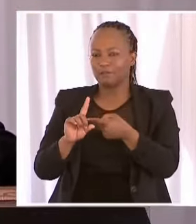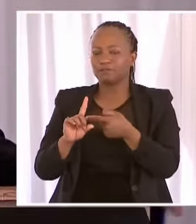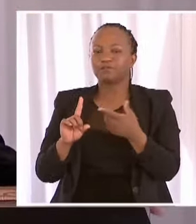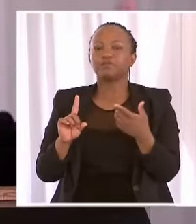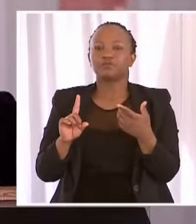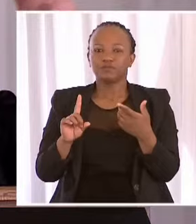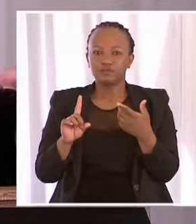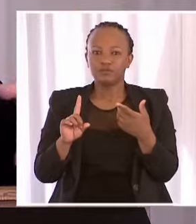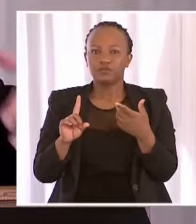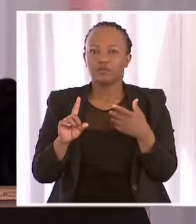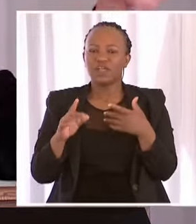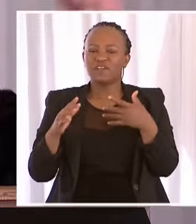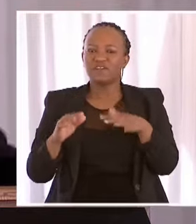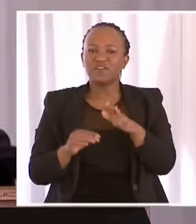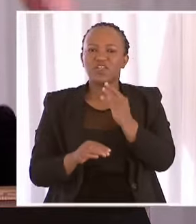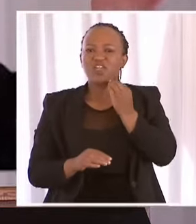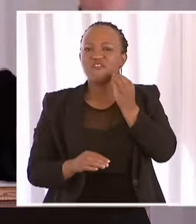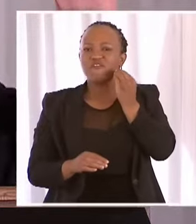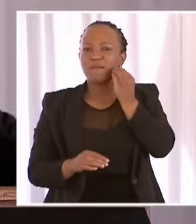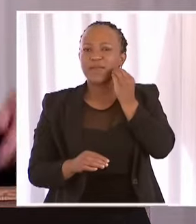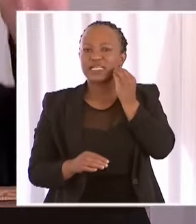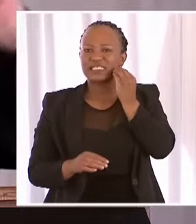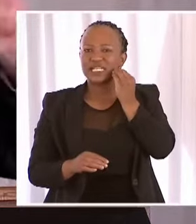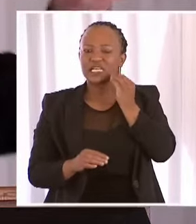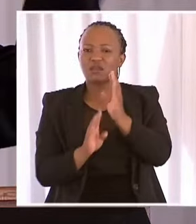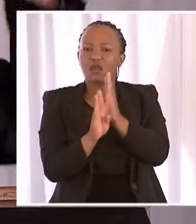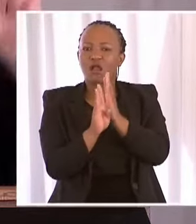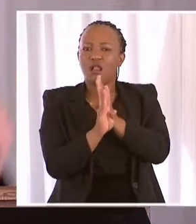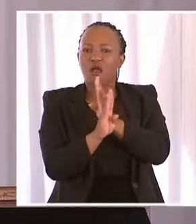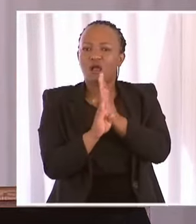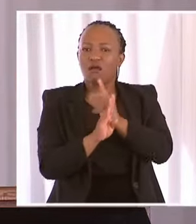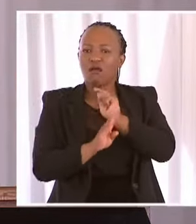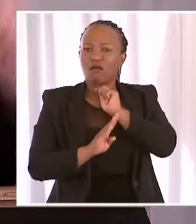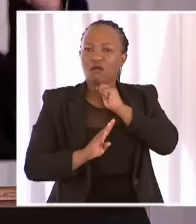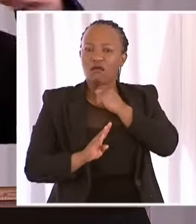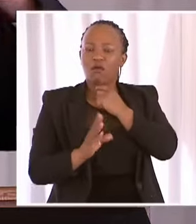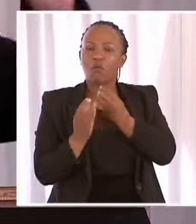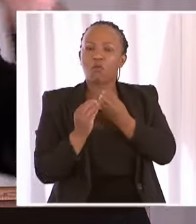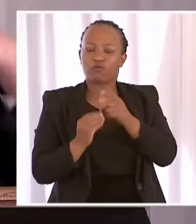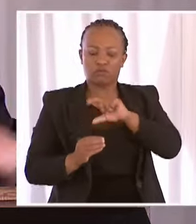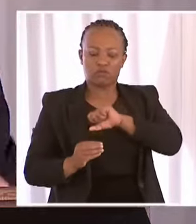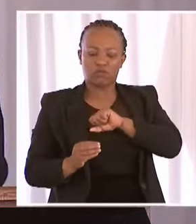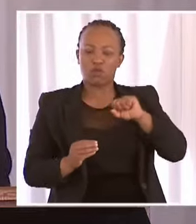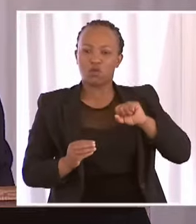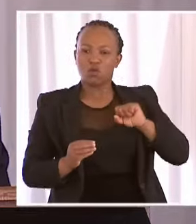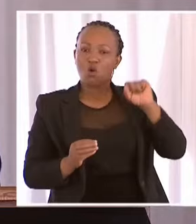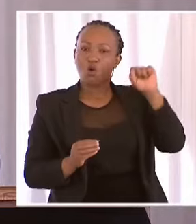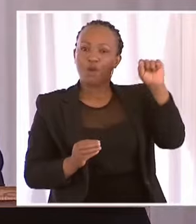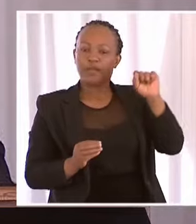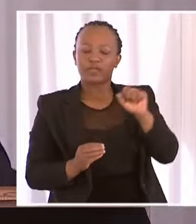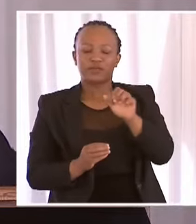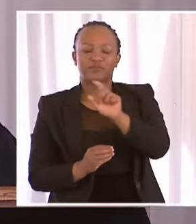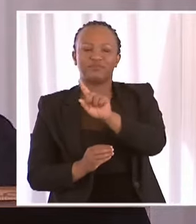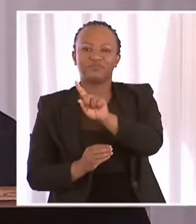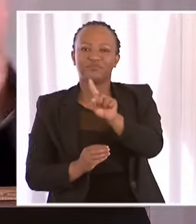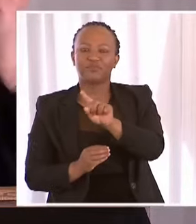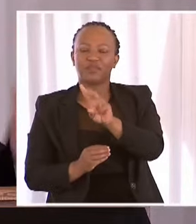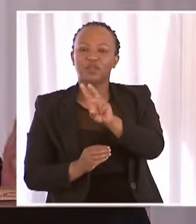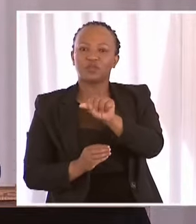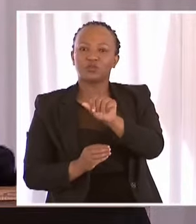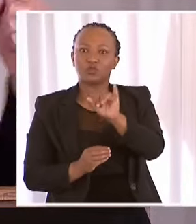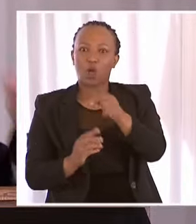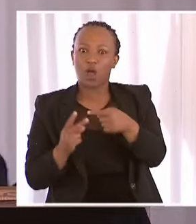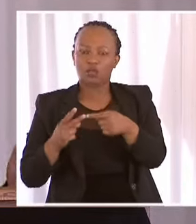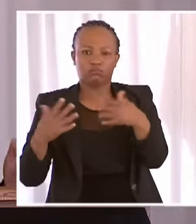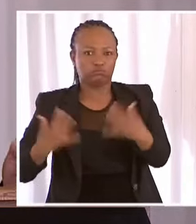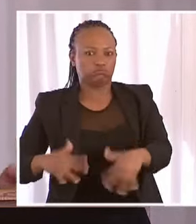our intelligence and security department of Comrade Mzwaipeliso, a great hero of our country, by the way, in